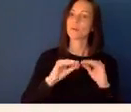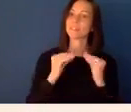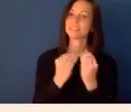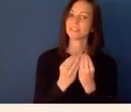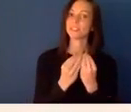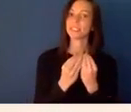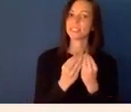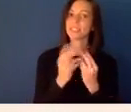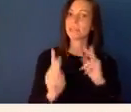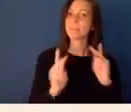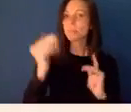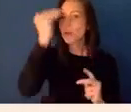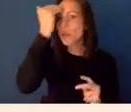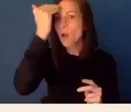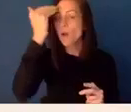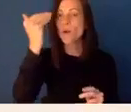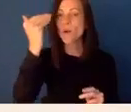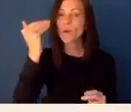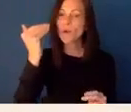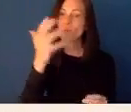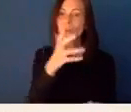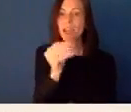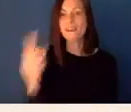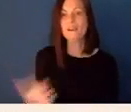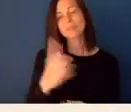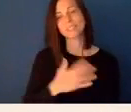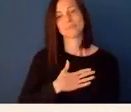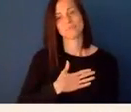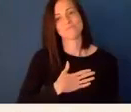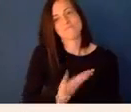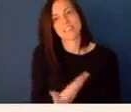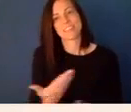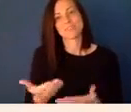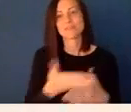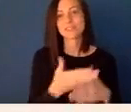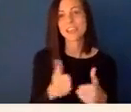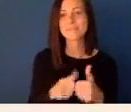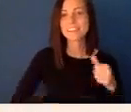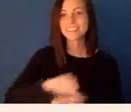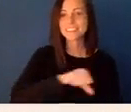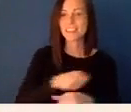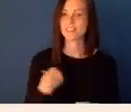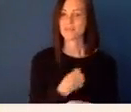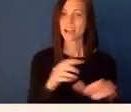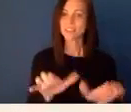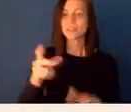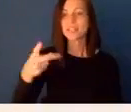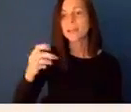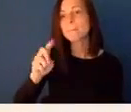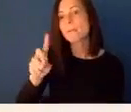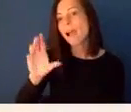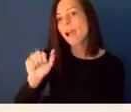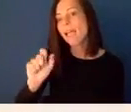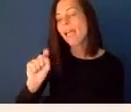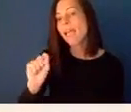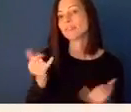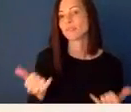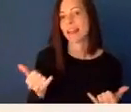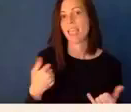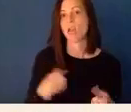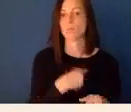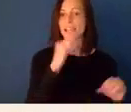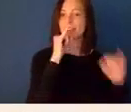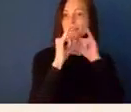know and people are always willing to share with each other. We're doing podcasts currently where we're interviewing individuals